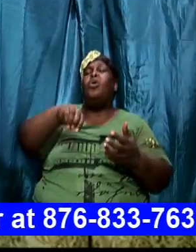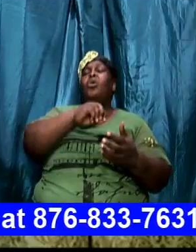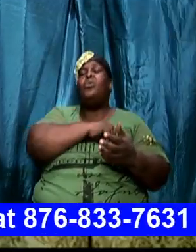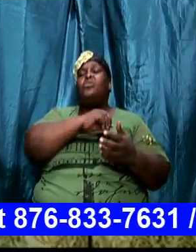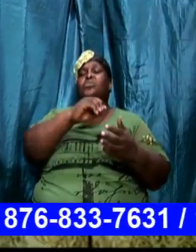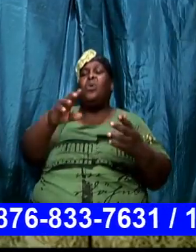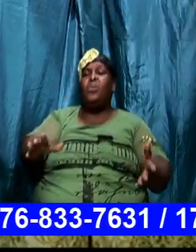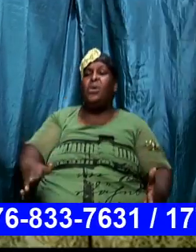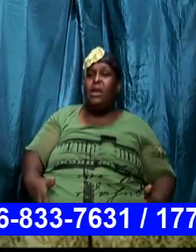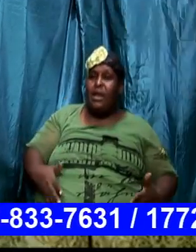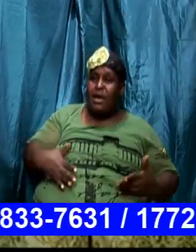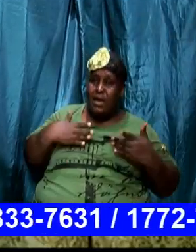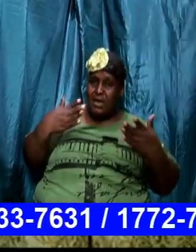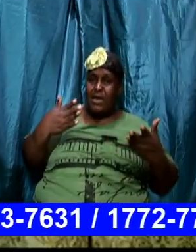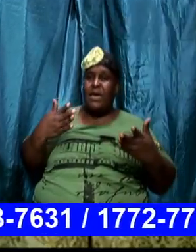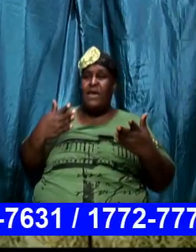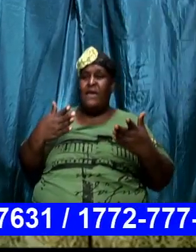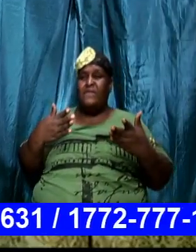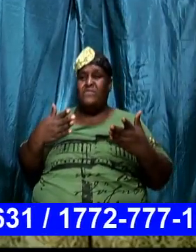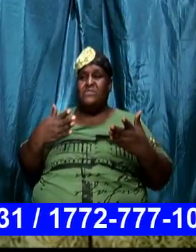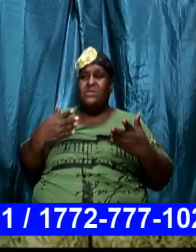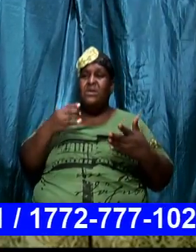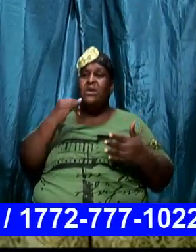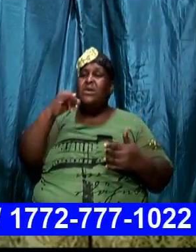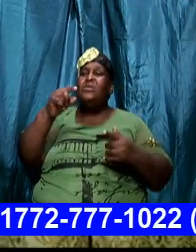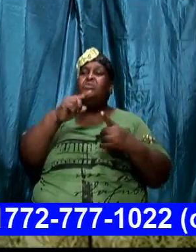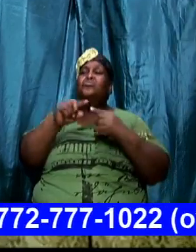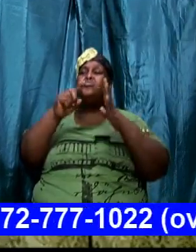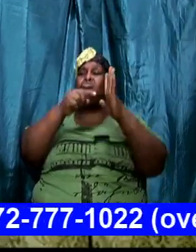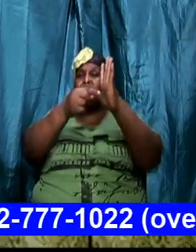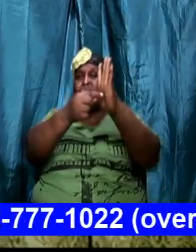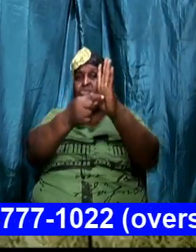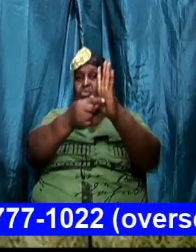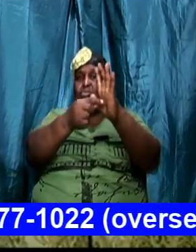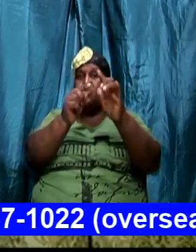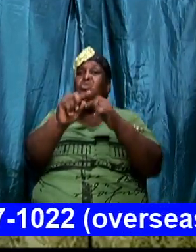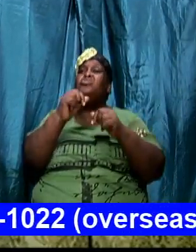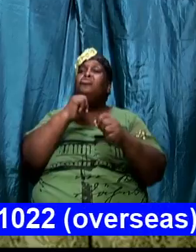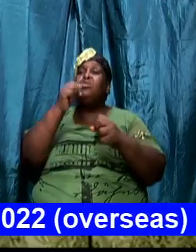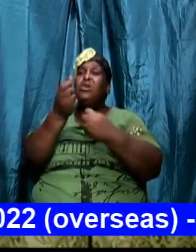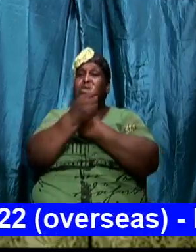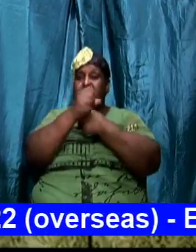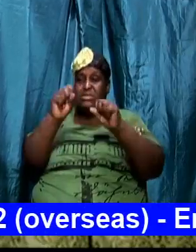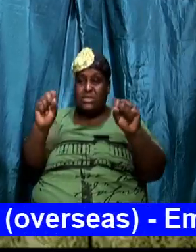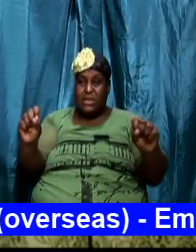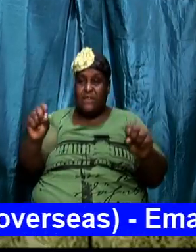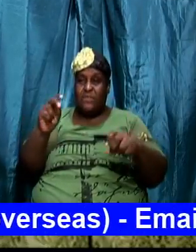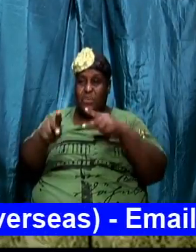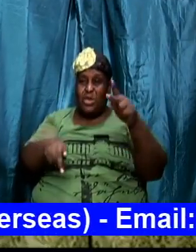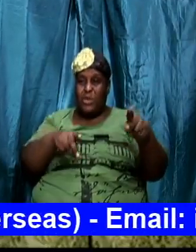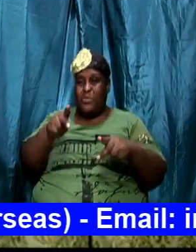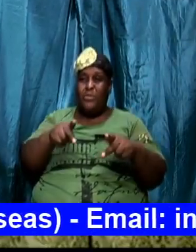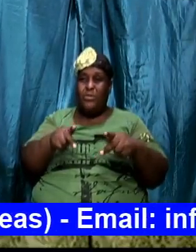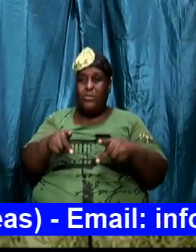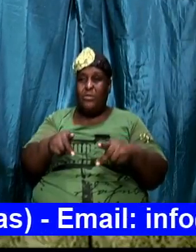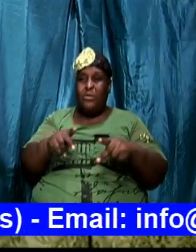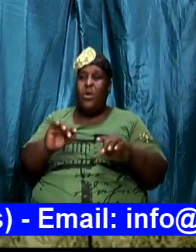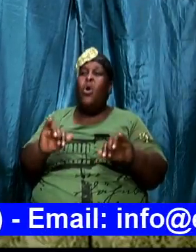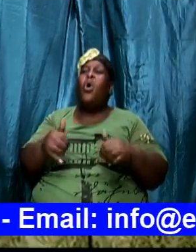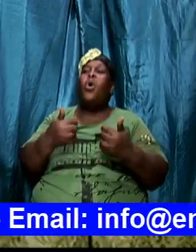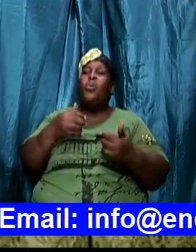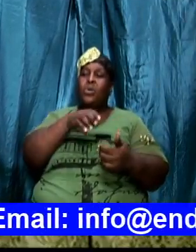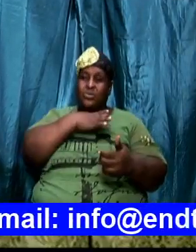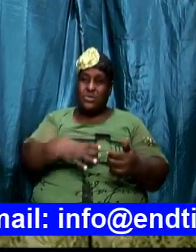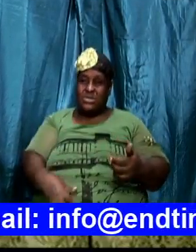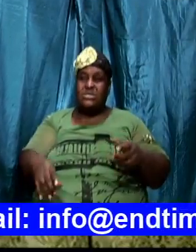important. And I cannot overemphasize that. And I therefore say to myself, I say to you, I say to all